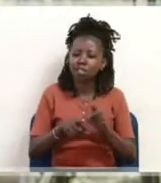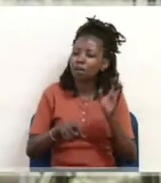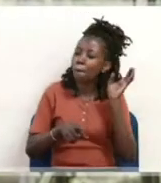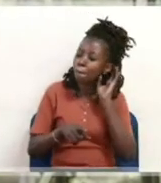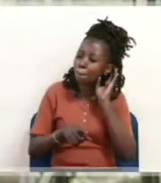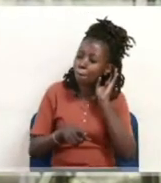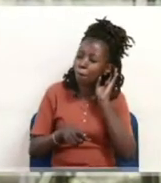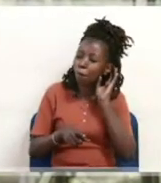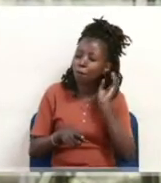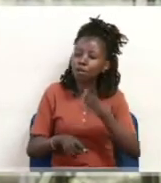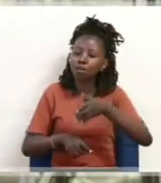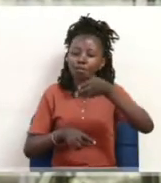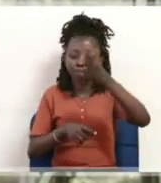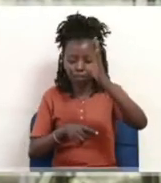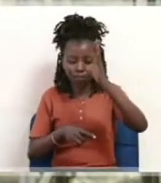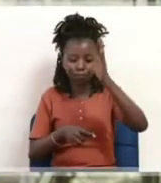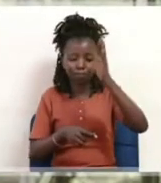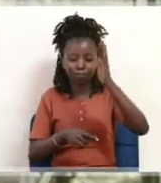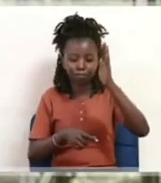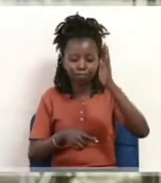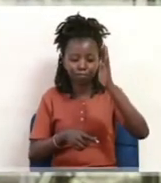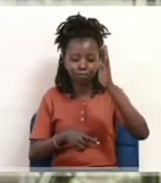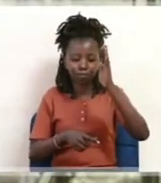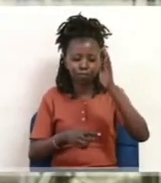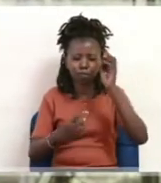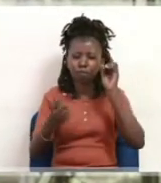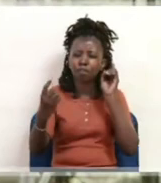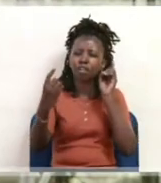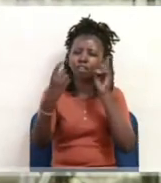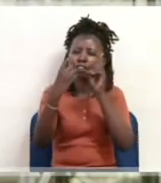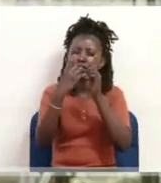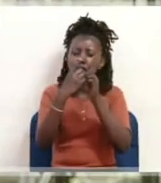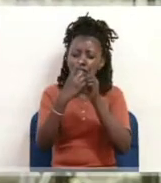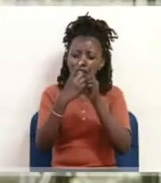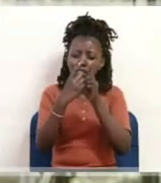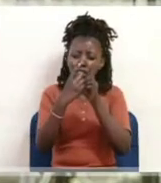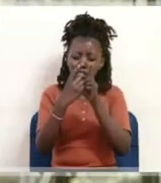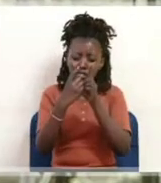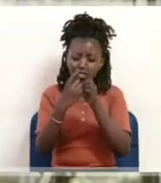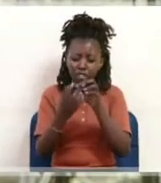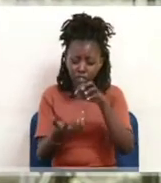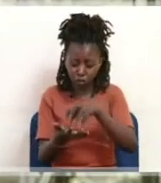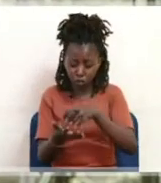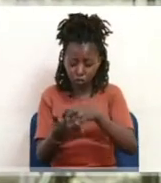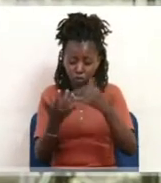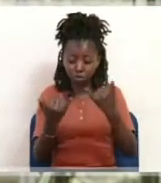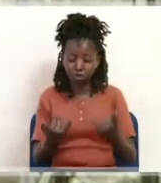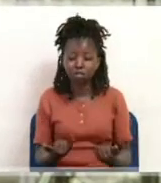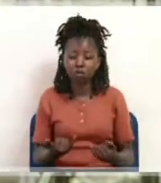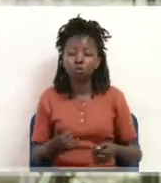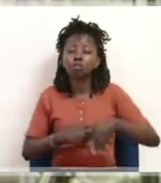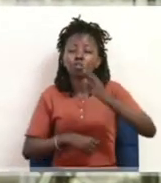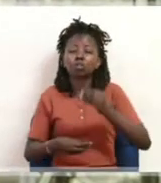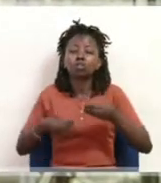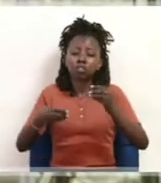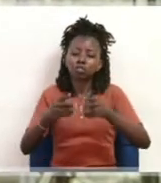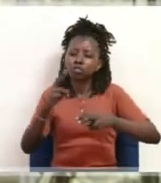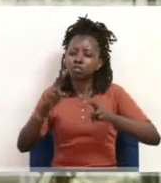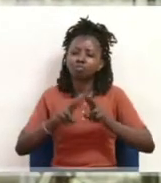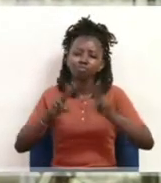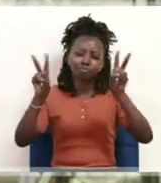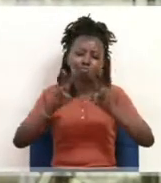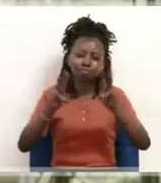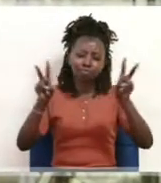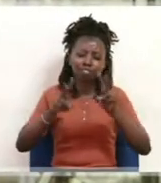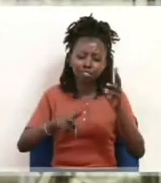in obedience to the Lord, deal with your present situation. And God will give you victory to overcome your past, that giant